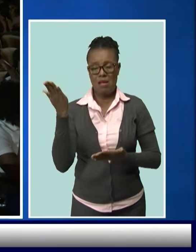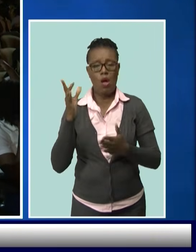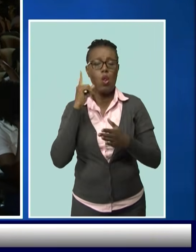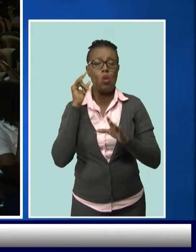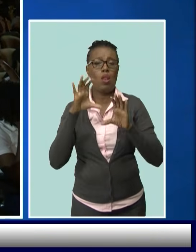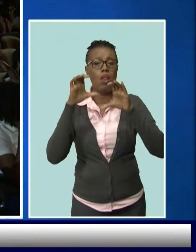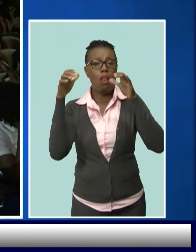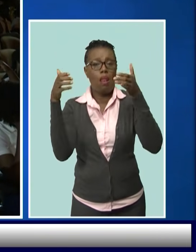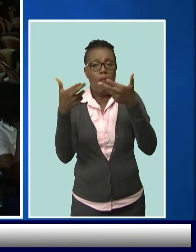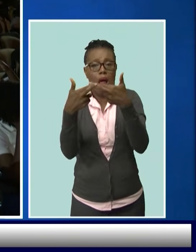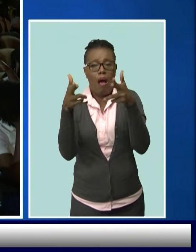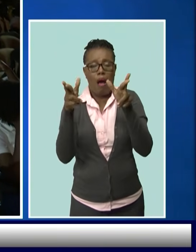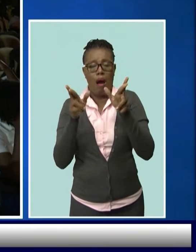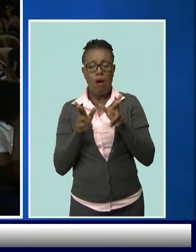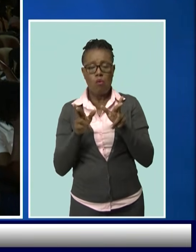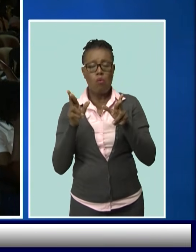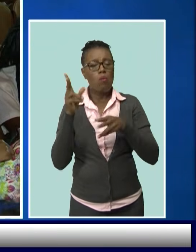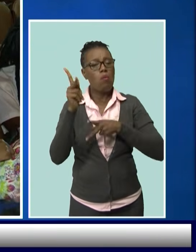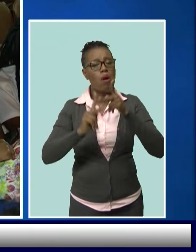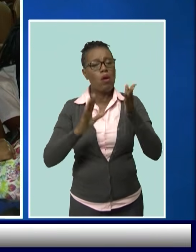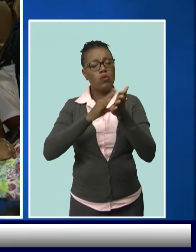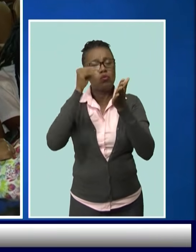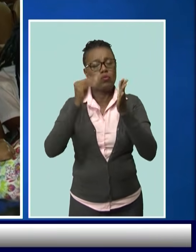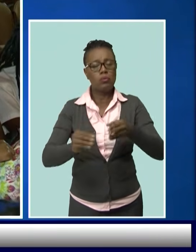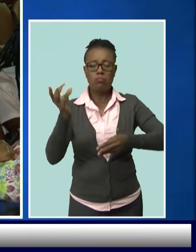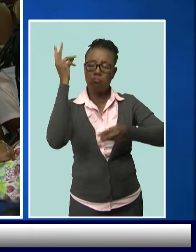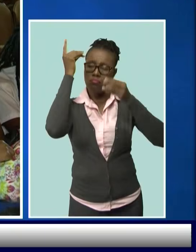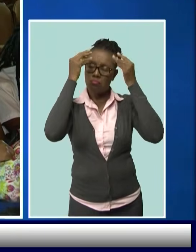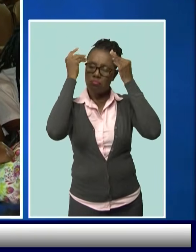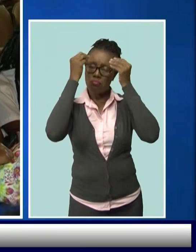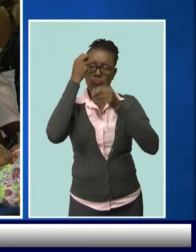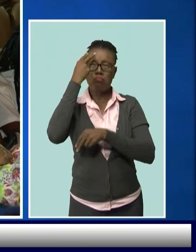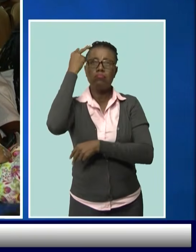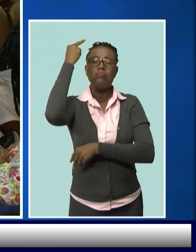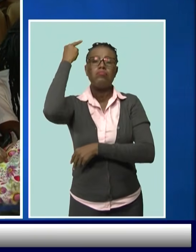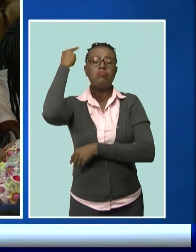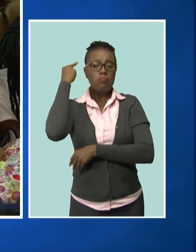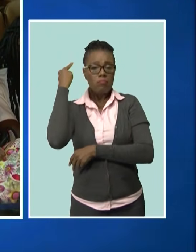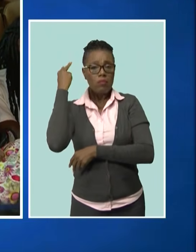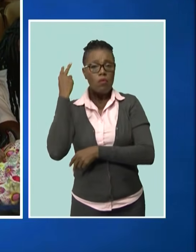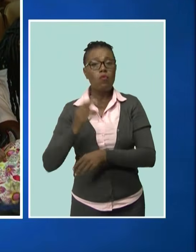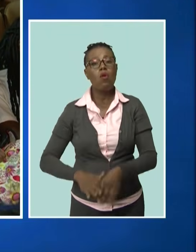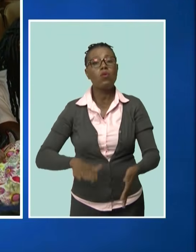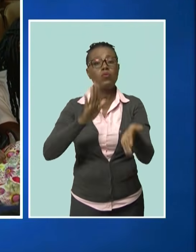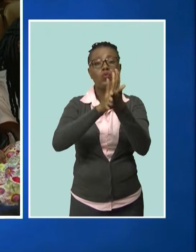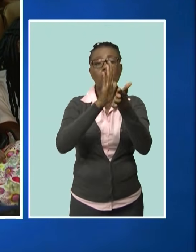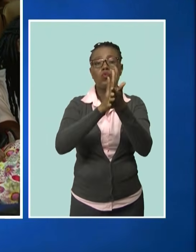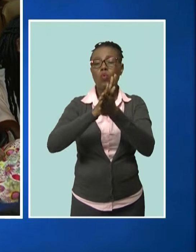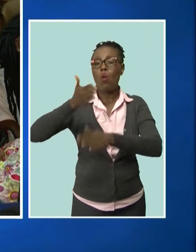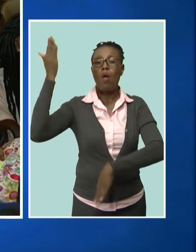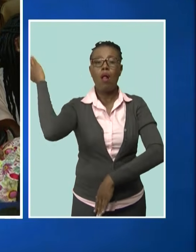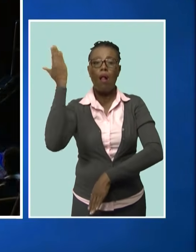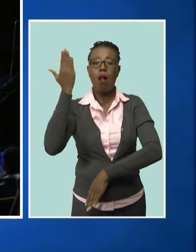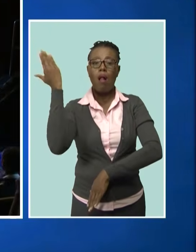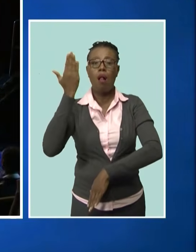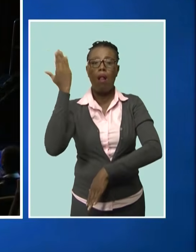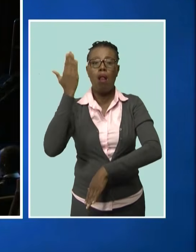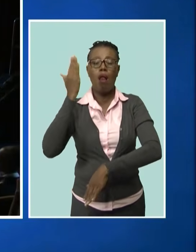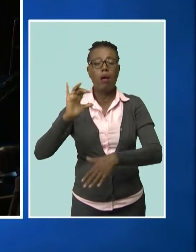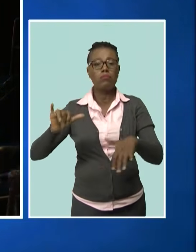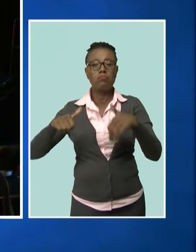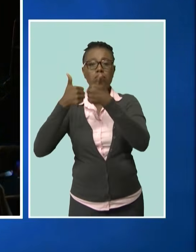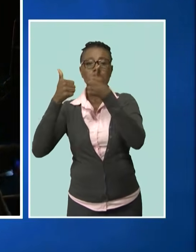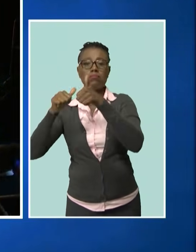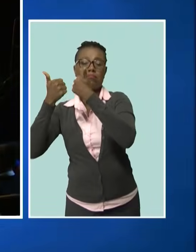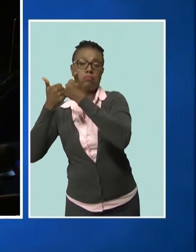reflection and empowerment as students gathered for the reparations school lecture competition, an initiative of the National Library